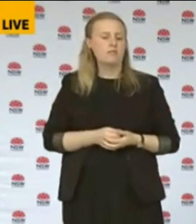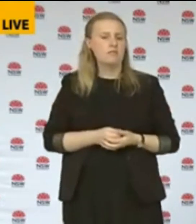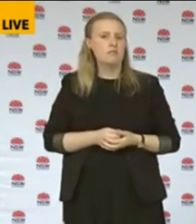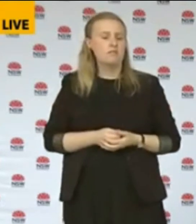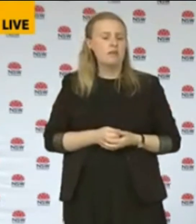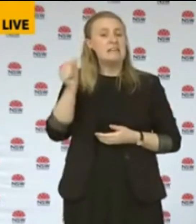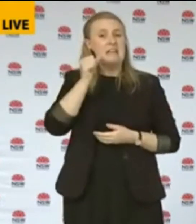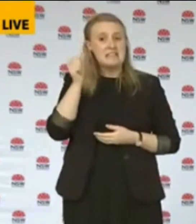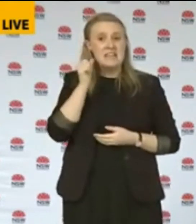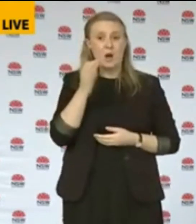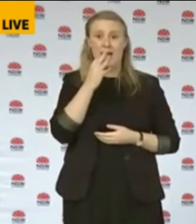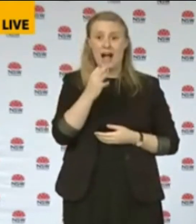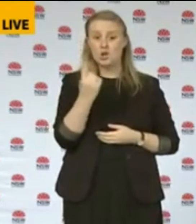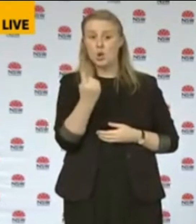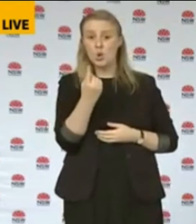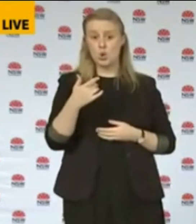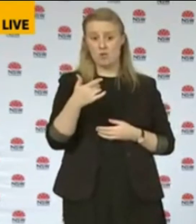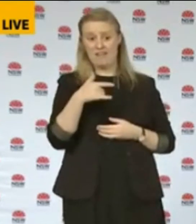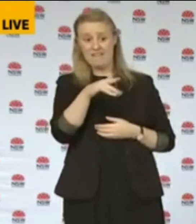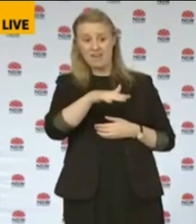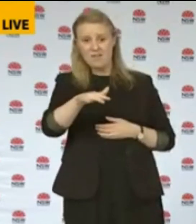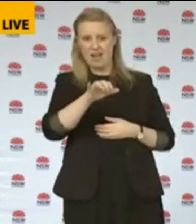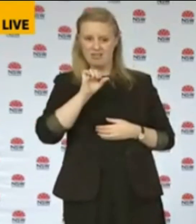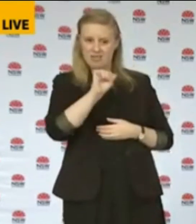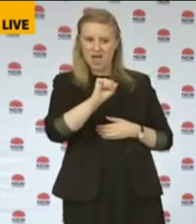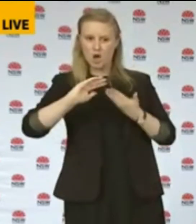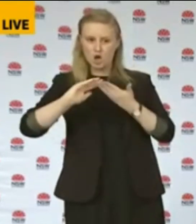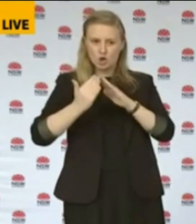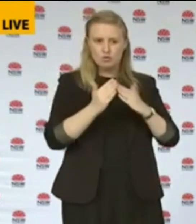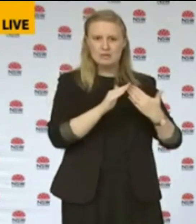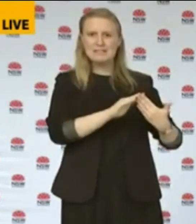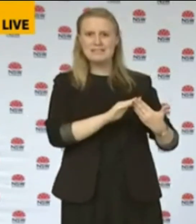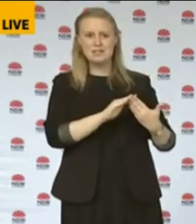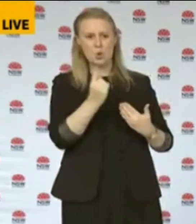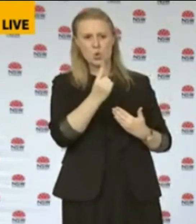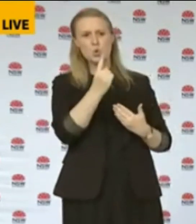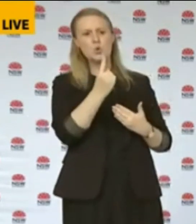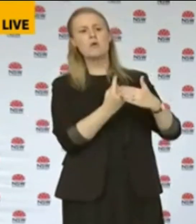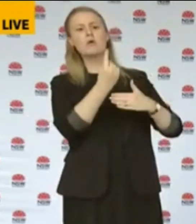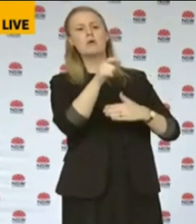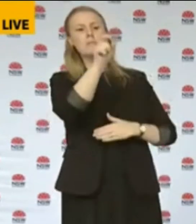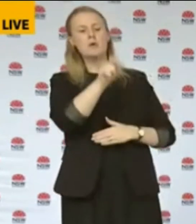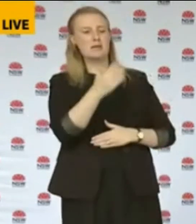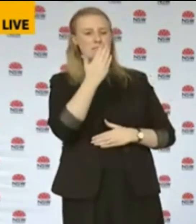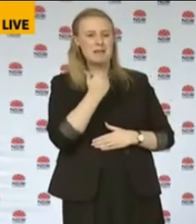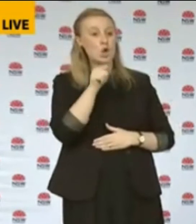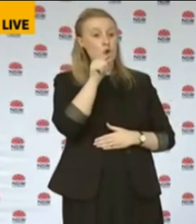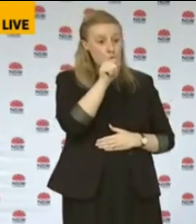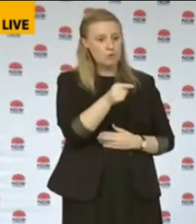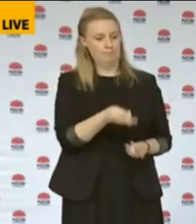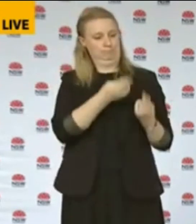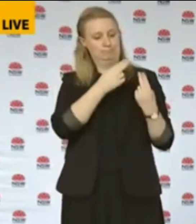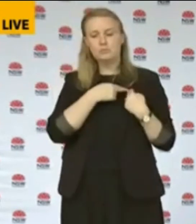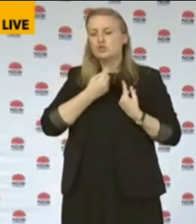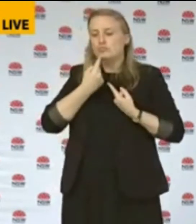there's 8 primary larger communities there, multicultural communities. We called for the community leaders to actually make sure that their communities were